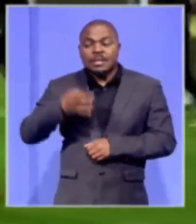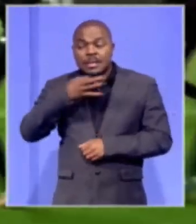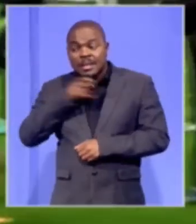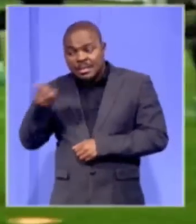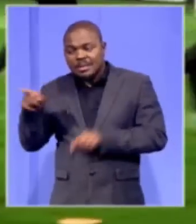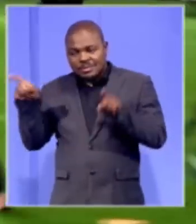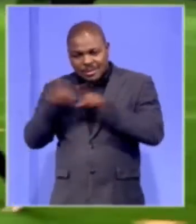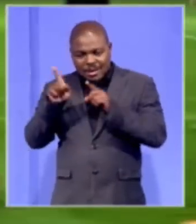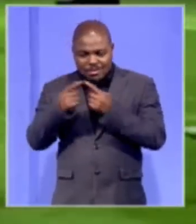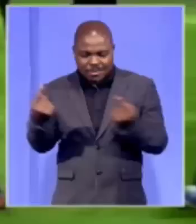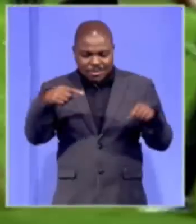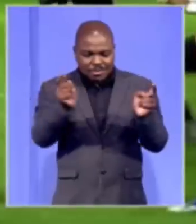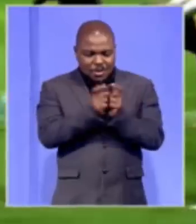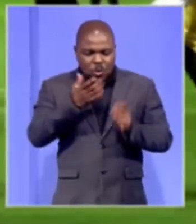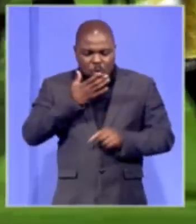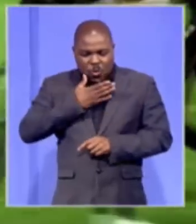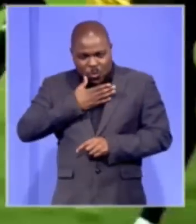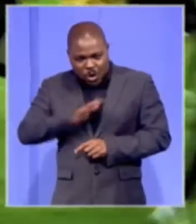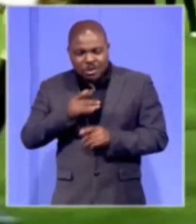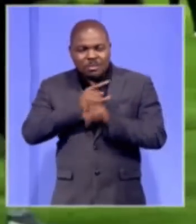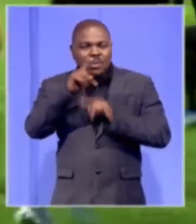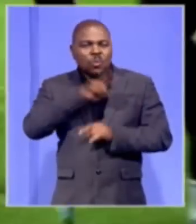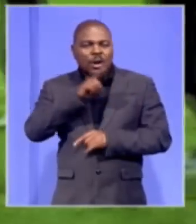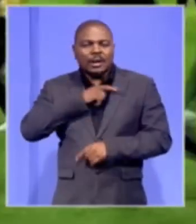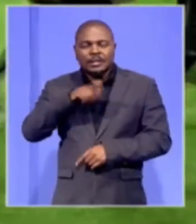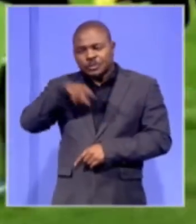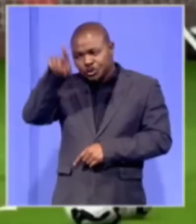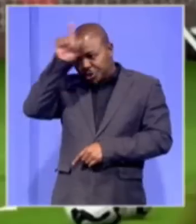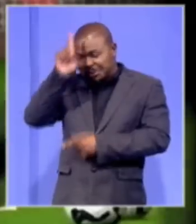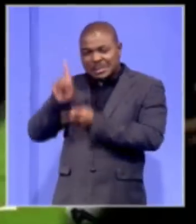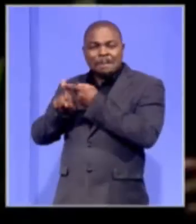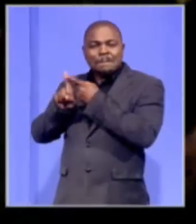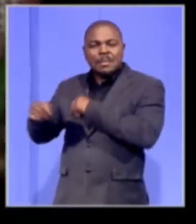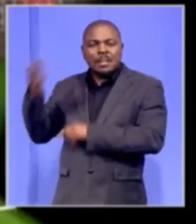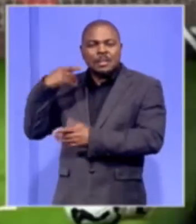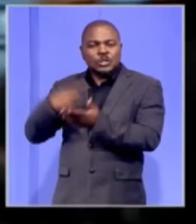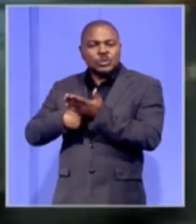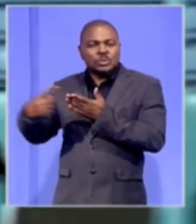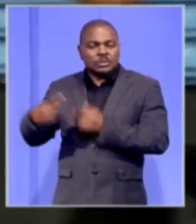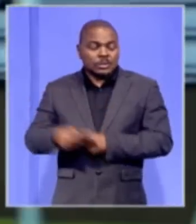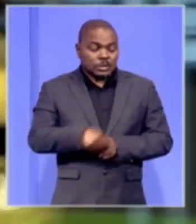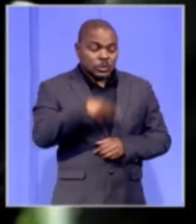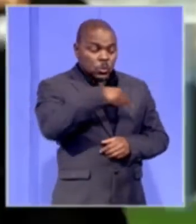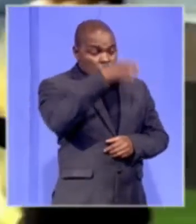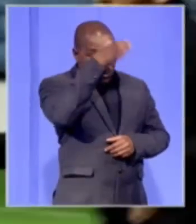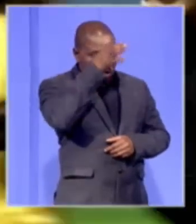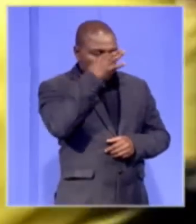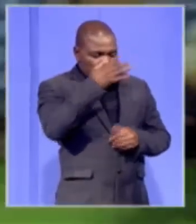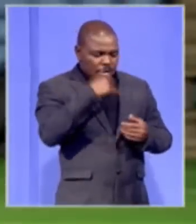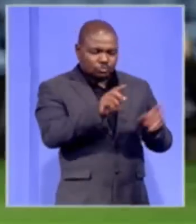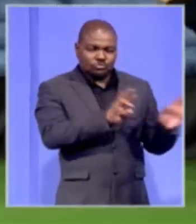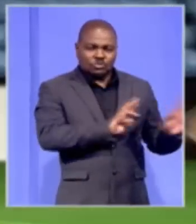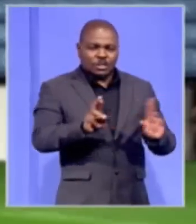papading ena e nyaka maqeba ka mora ho hlolwa ke Germany bekeng e fetileng. Ellis o re ba ikatetse. It's a new